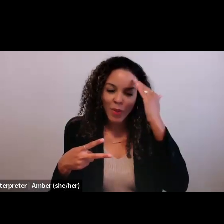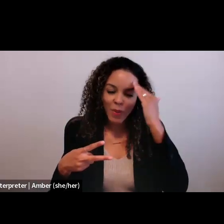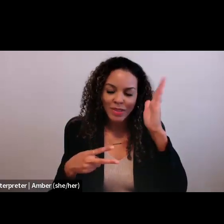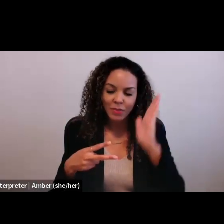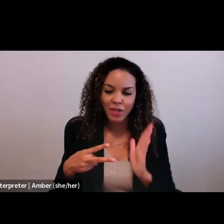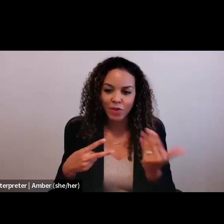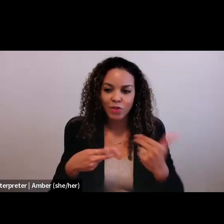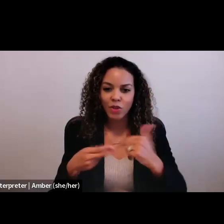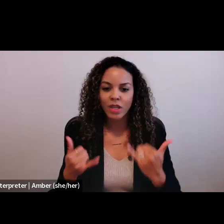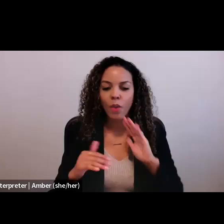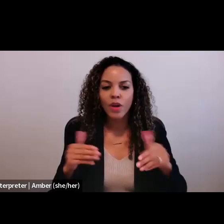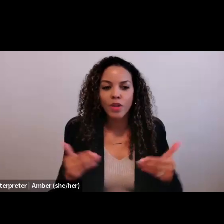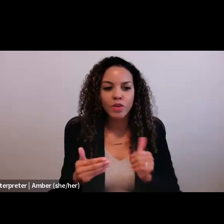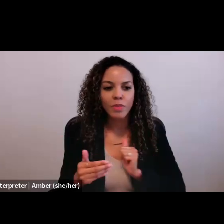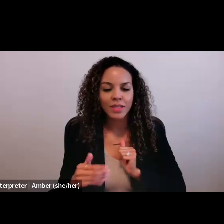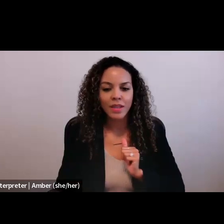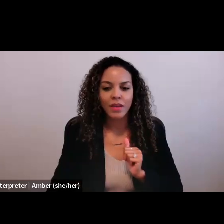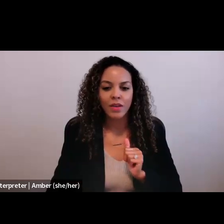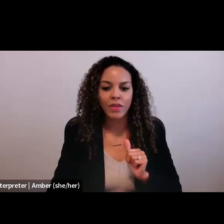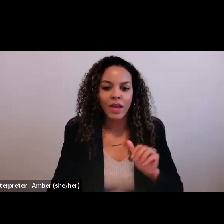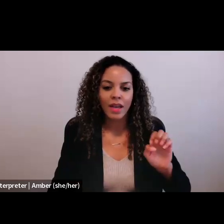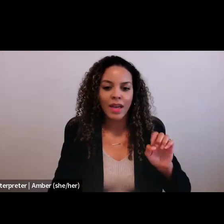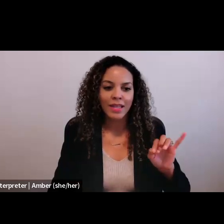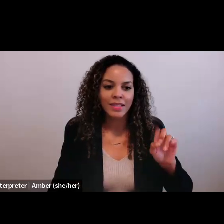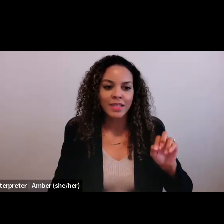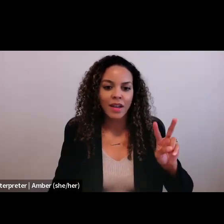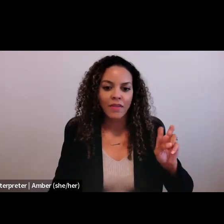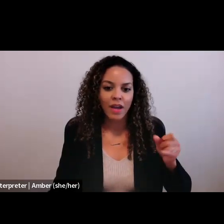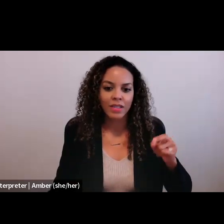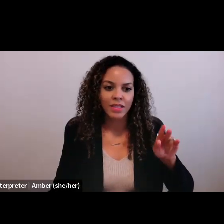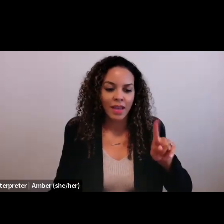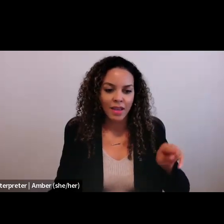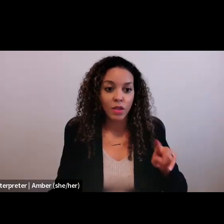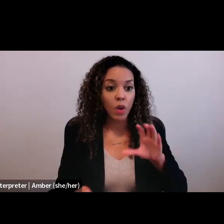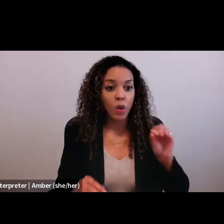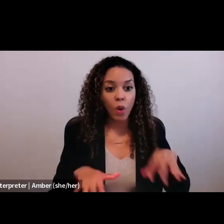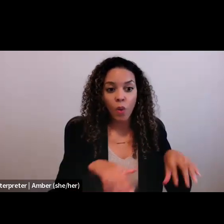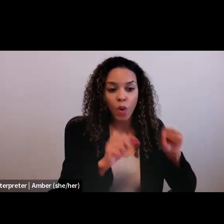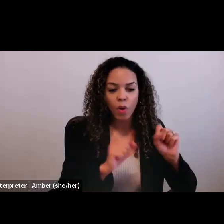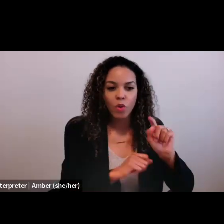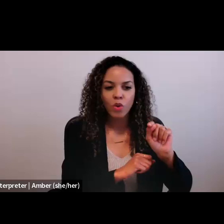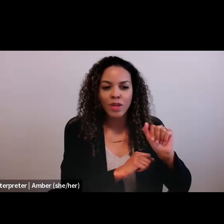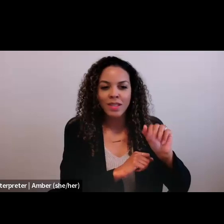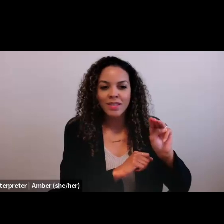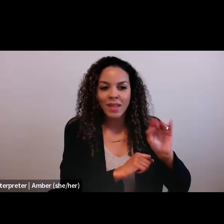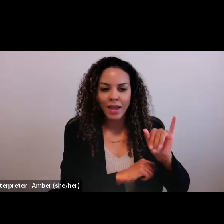to introduce myself. I'm Enedina Vasquez, and co-hosting today with me is Tammy Hughes.